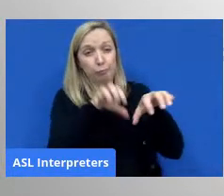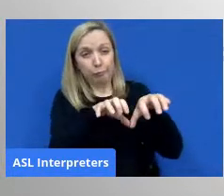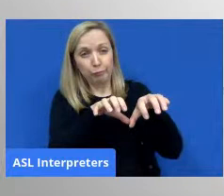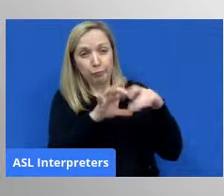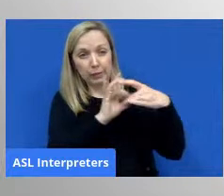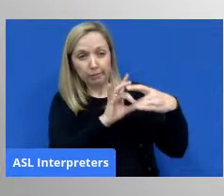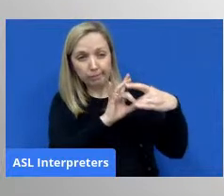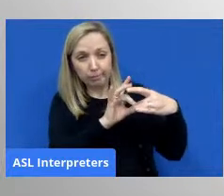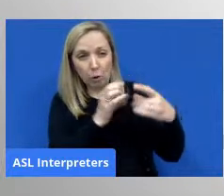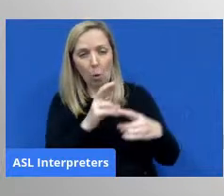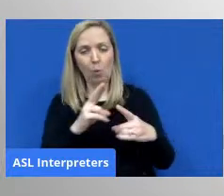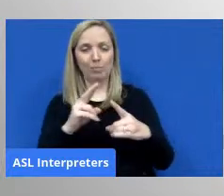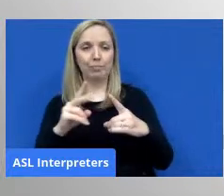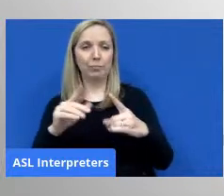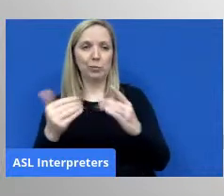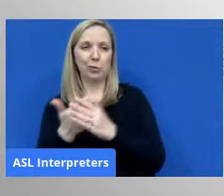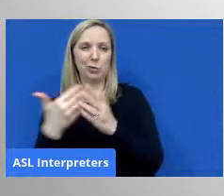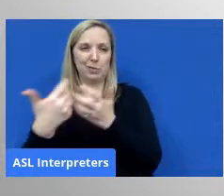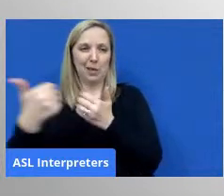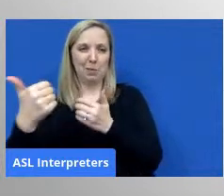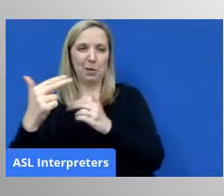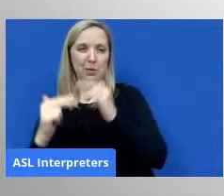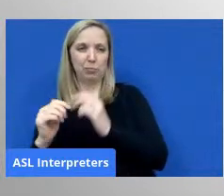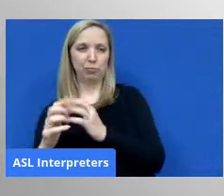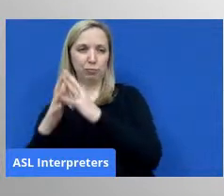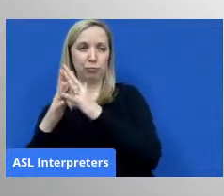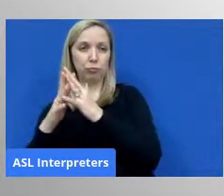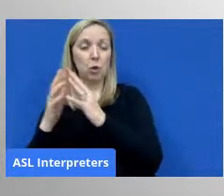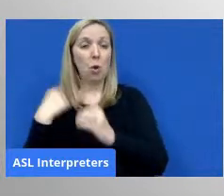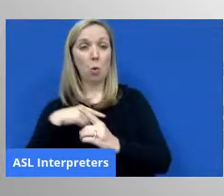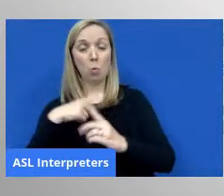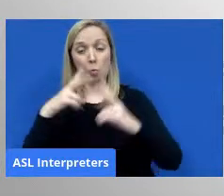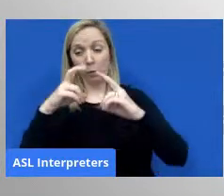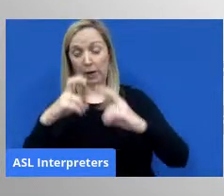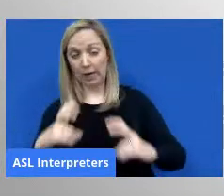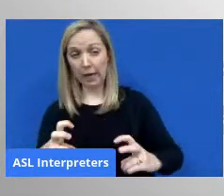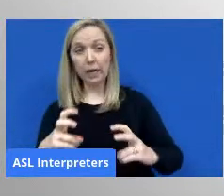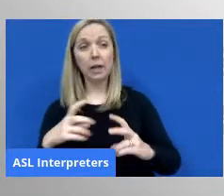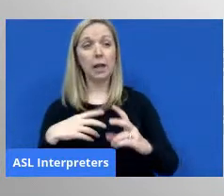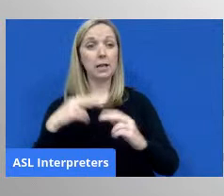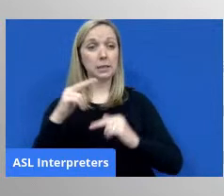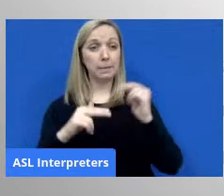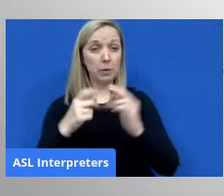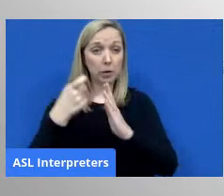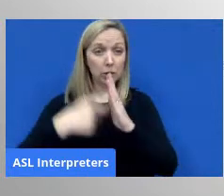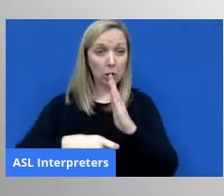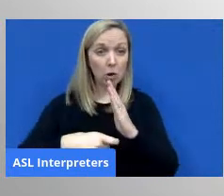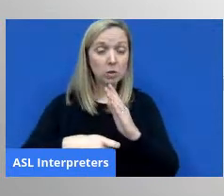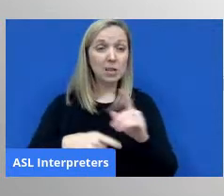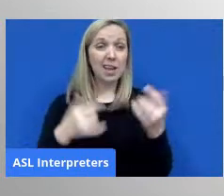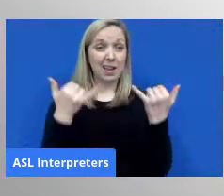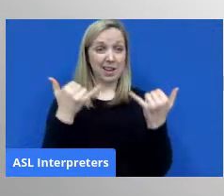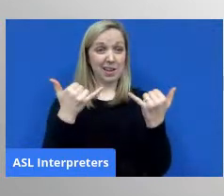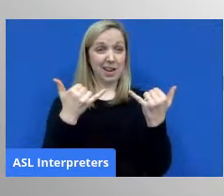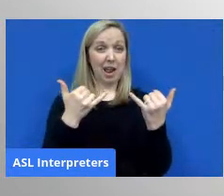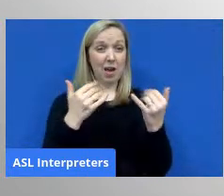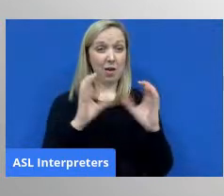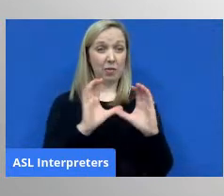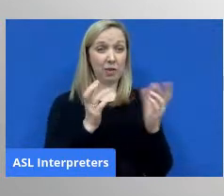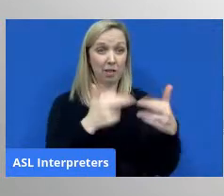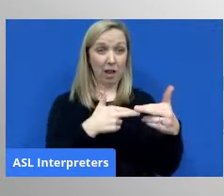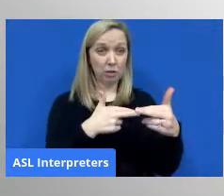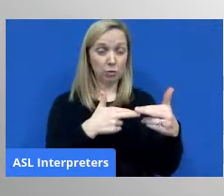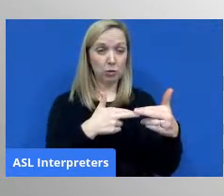versus new build construction cost. And by currently, the existing classrooms are substantially smaller than the